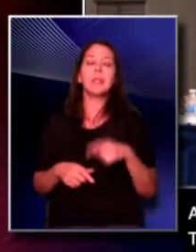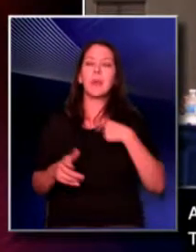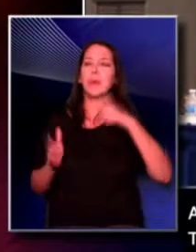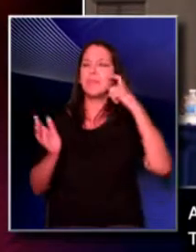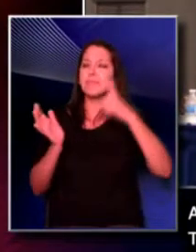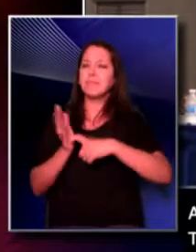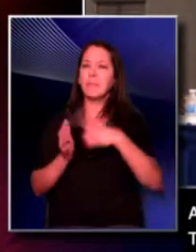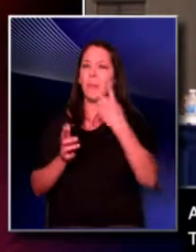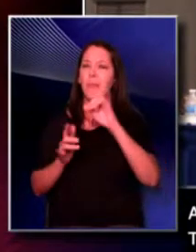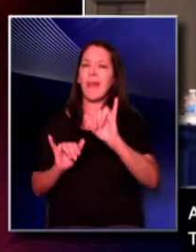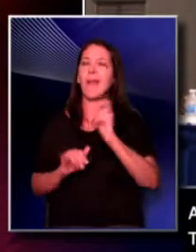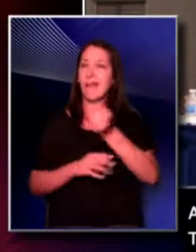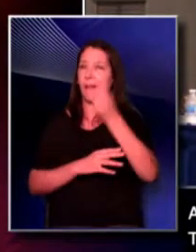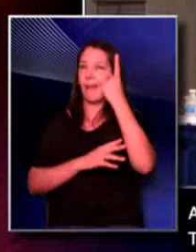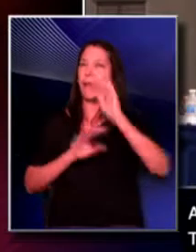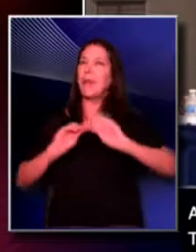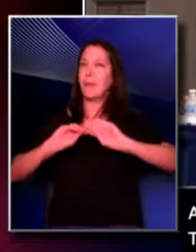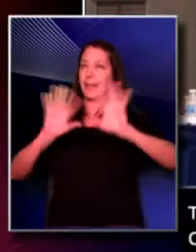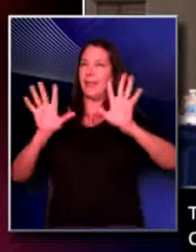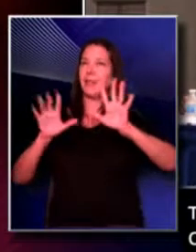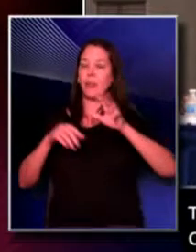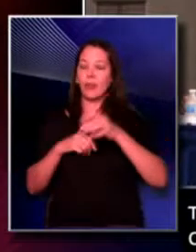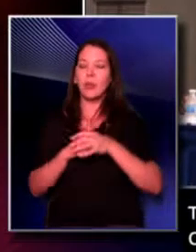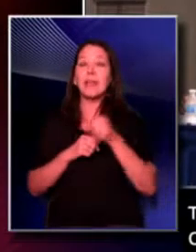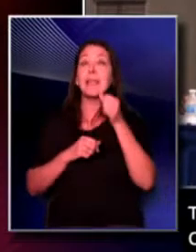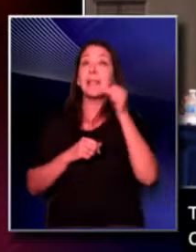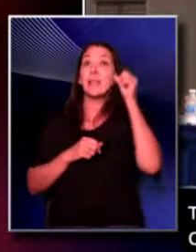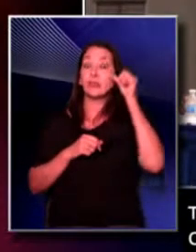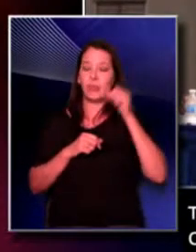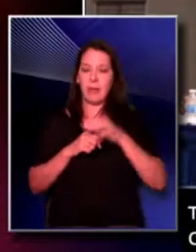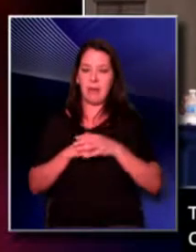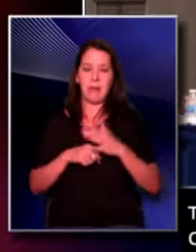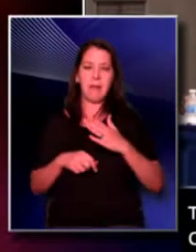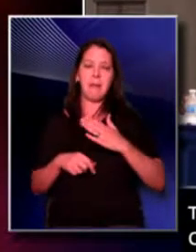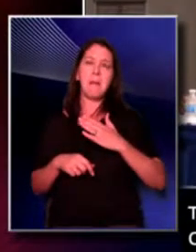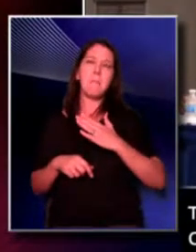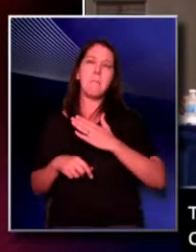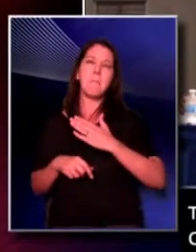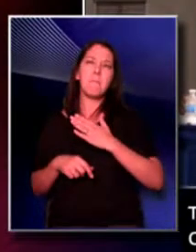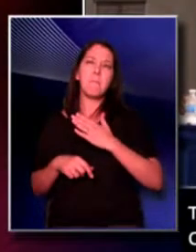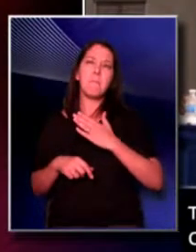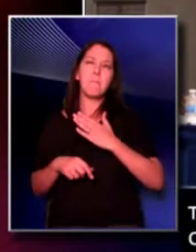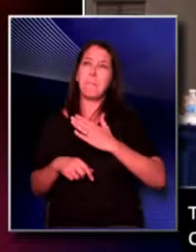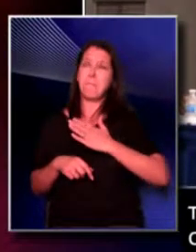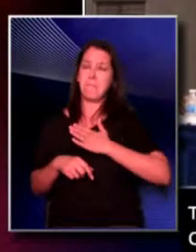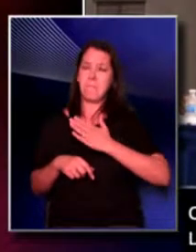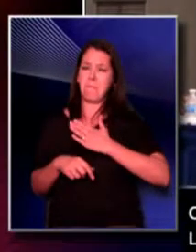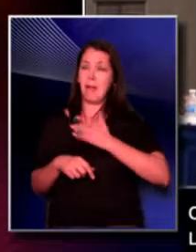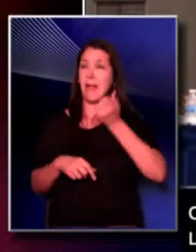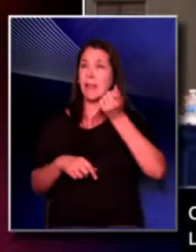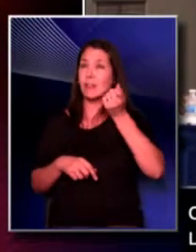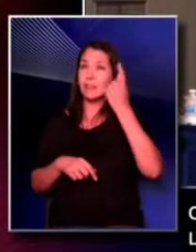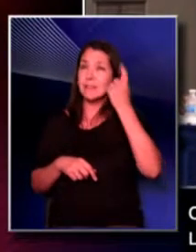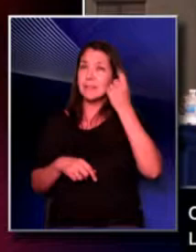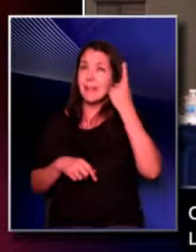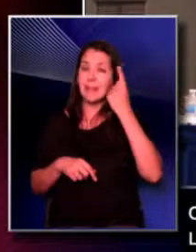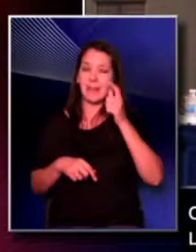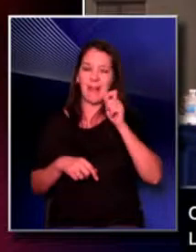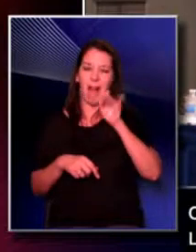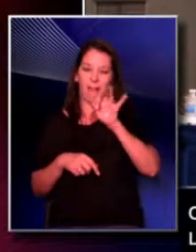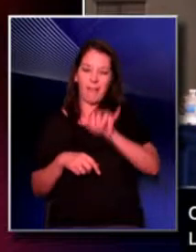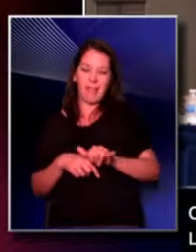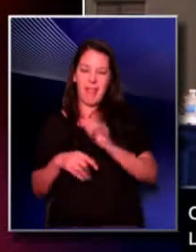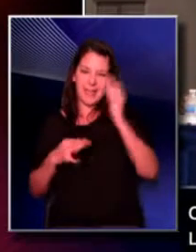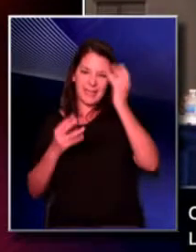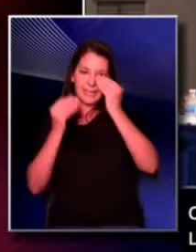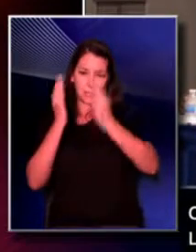me yesterday is that my limited understanding of the strategic